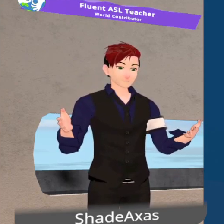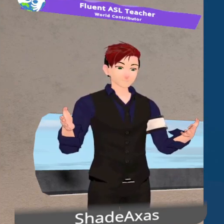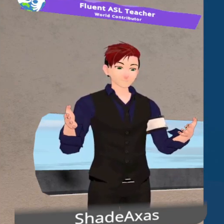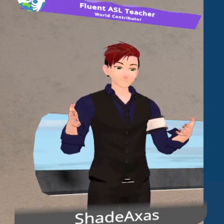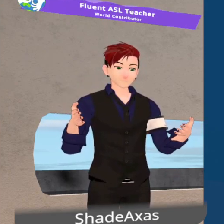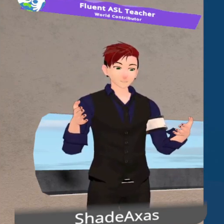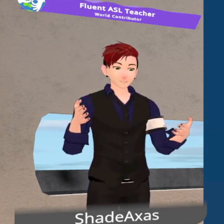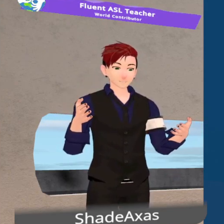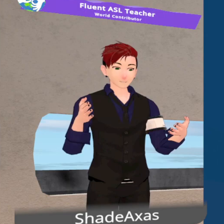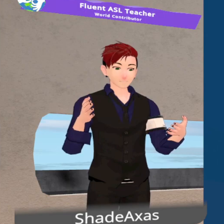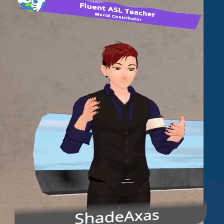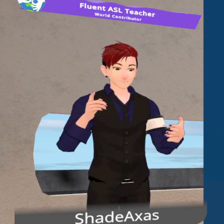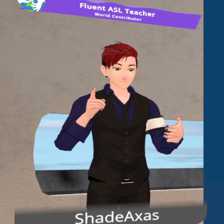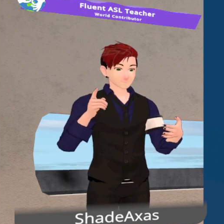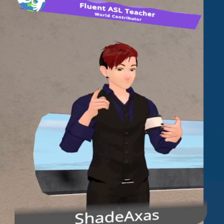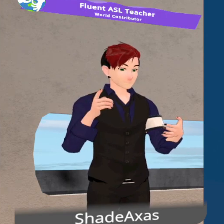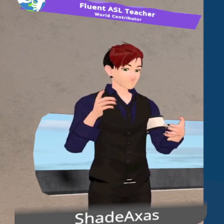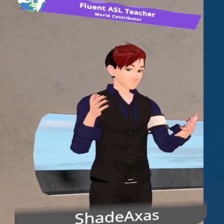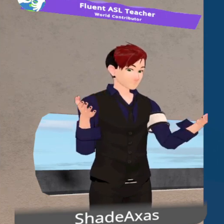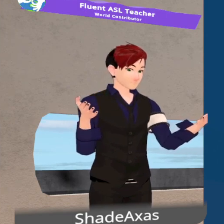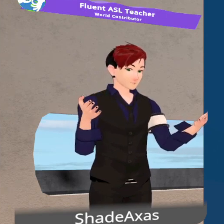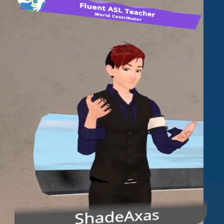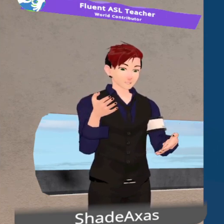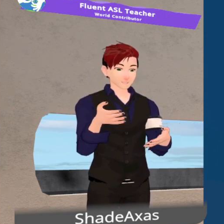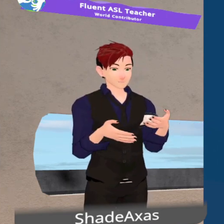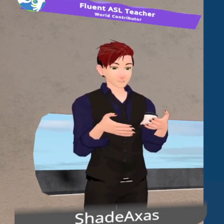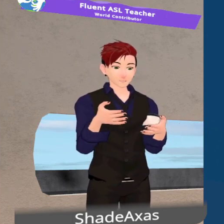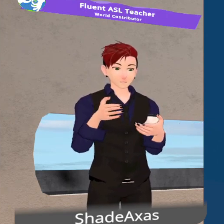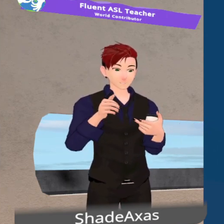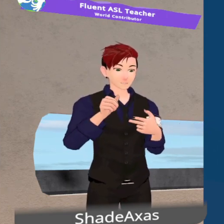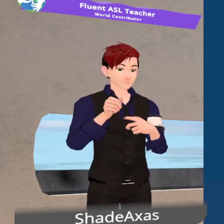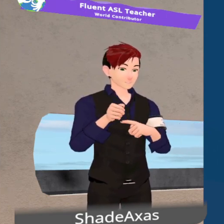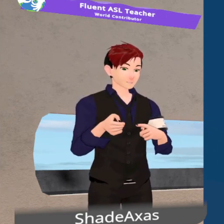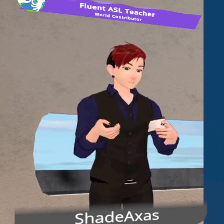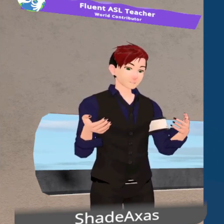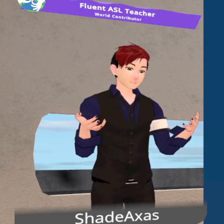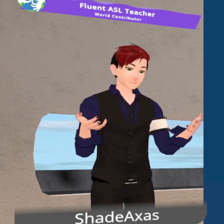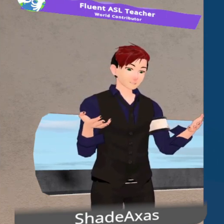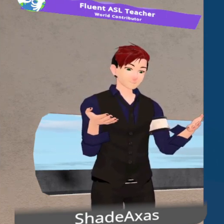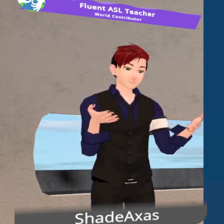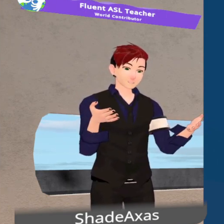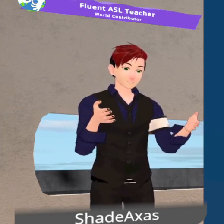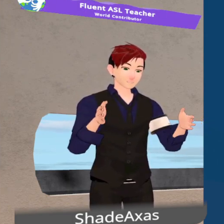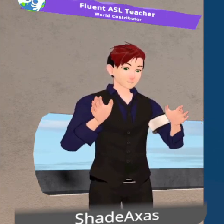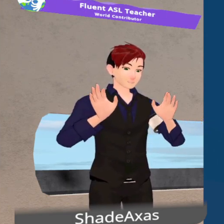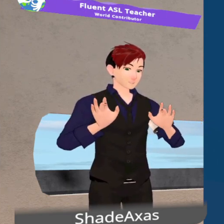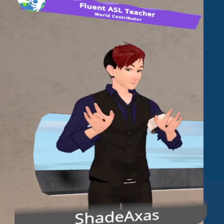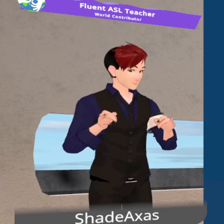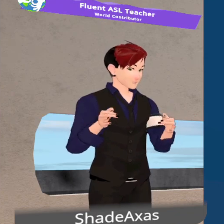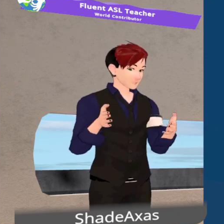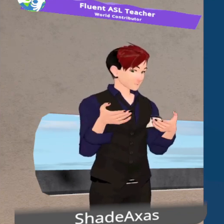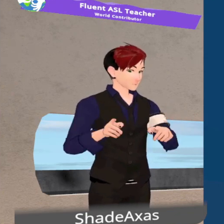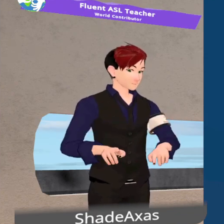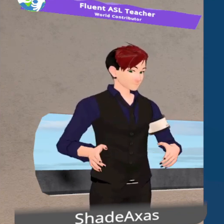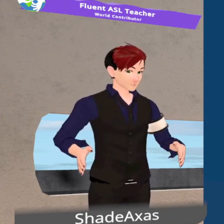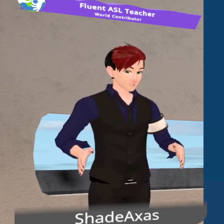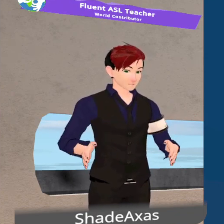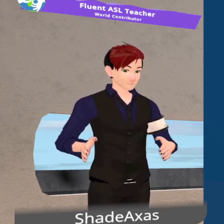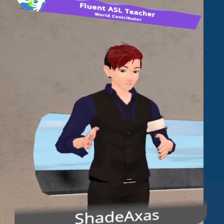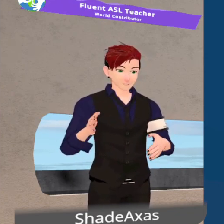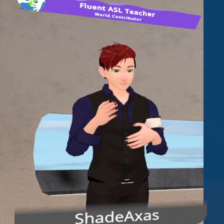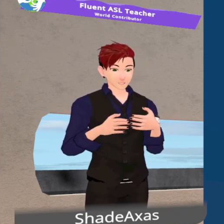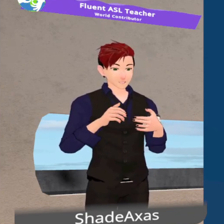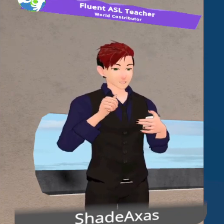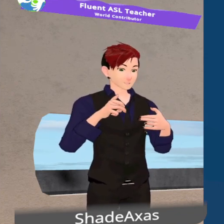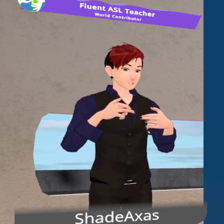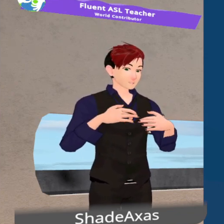then that's just that might just be your situation. And as terrible as it is, it might happen.